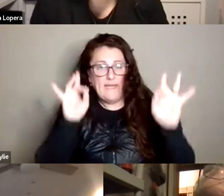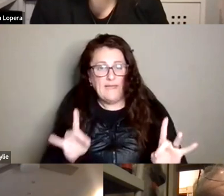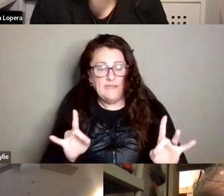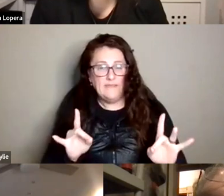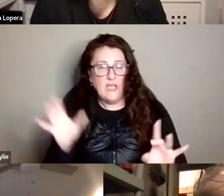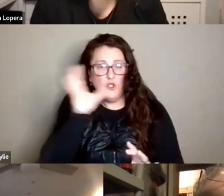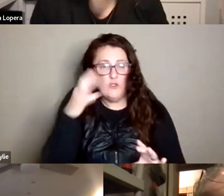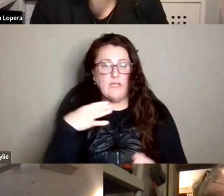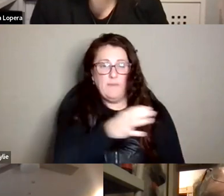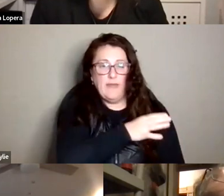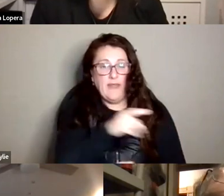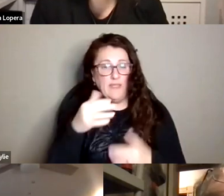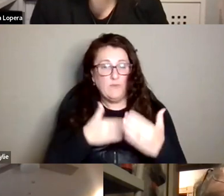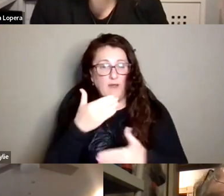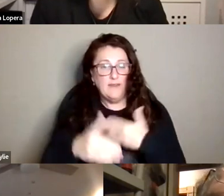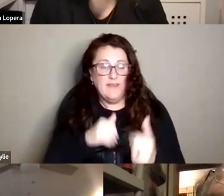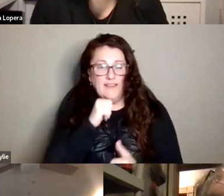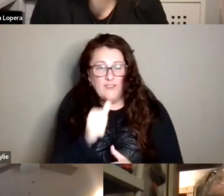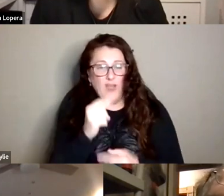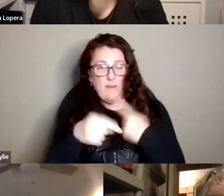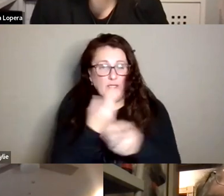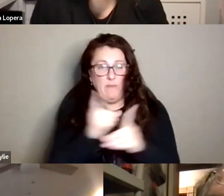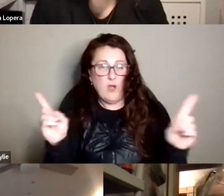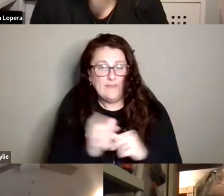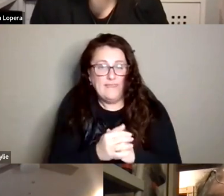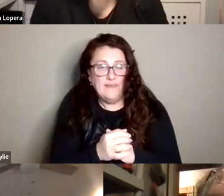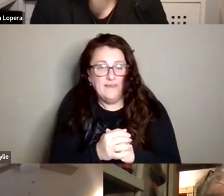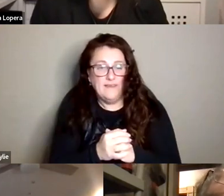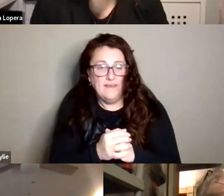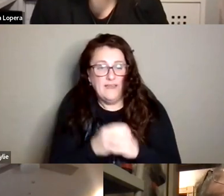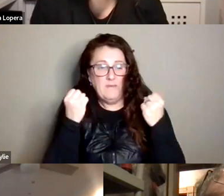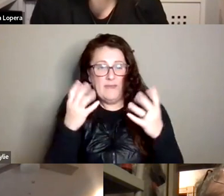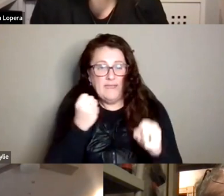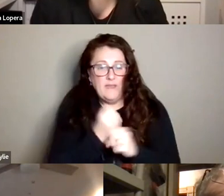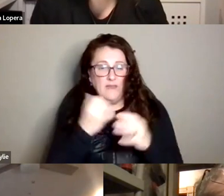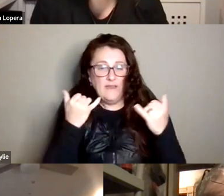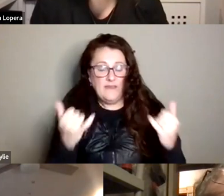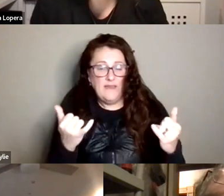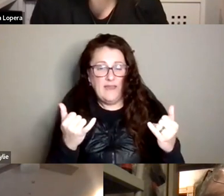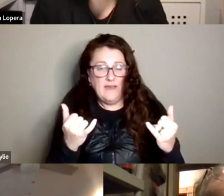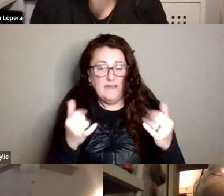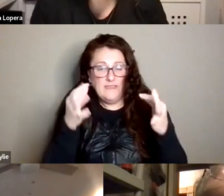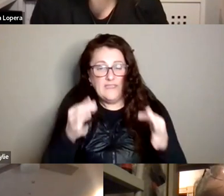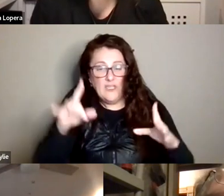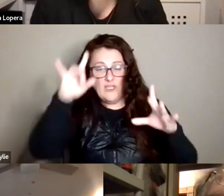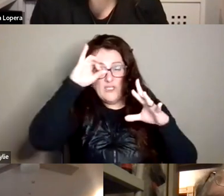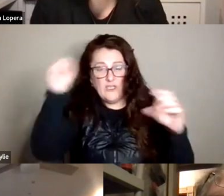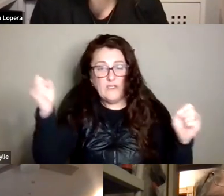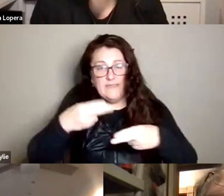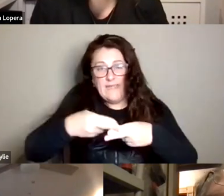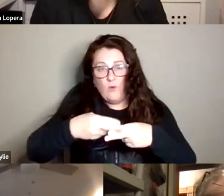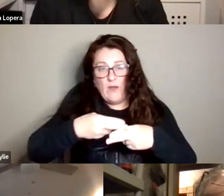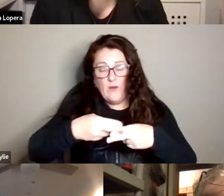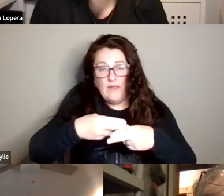committee. This process is not what democracy looks like. For many years now, the position of superintendent has been a temporary